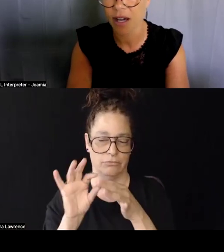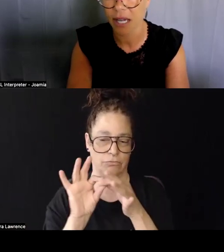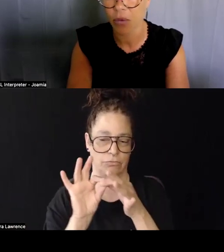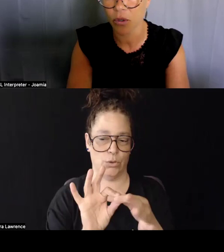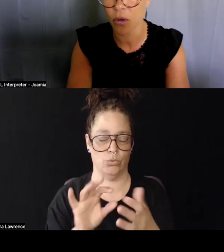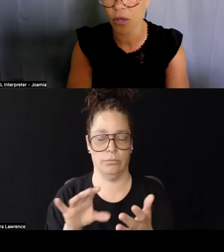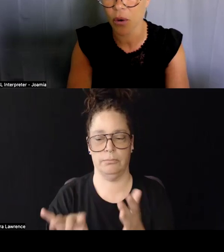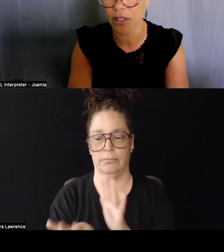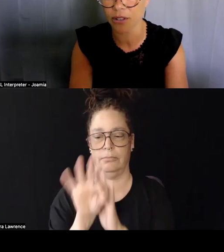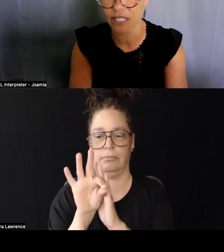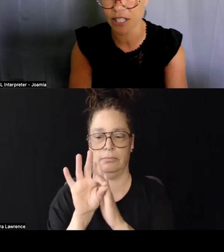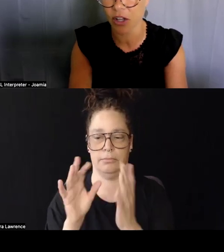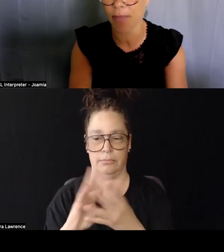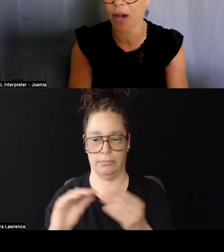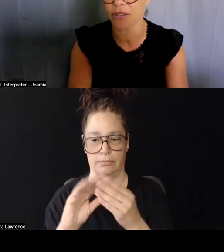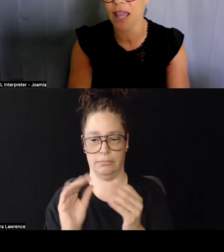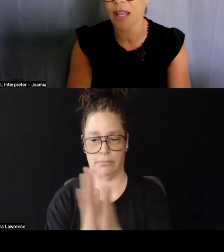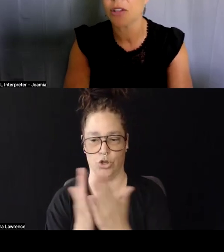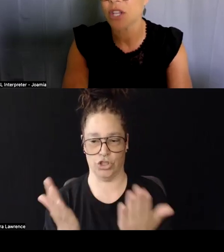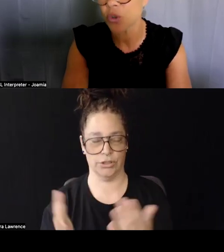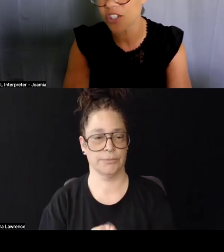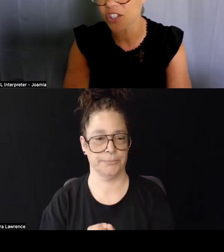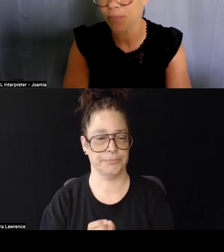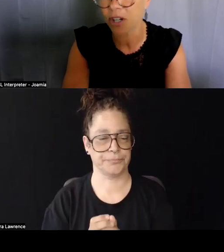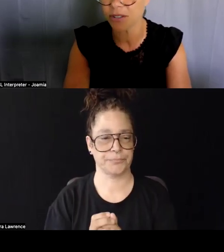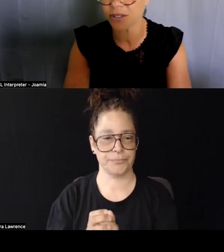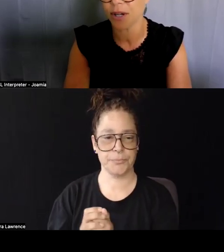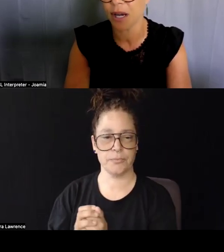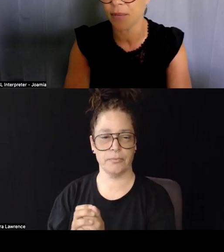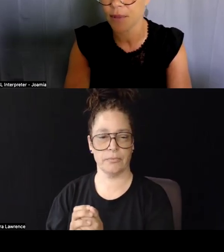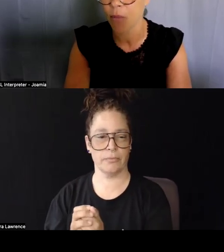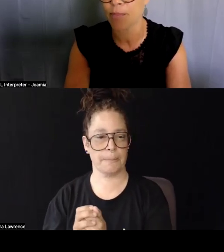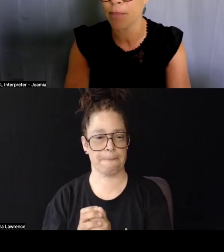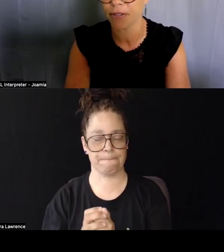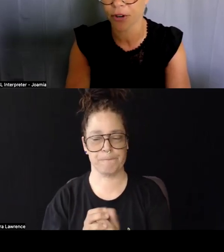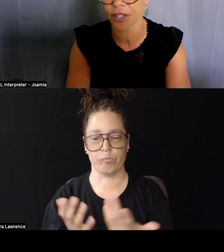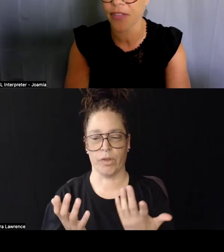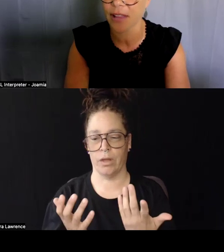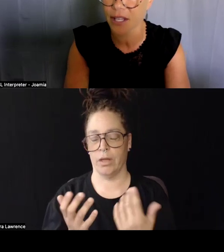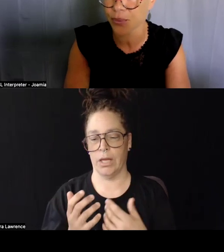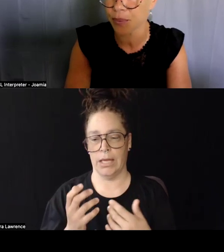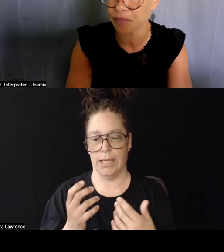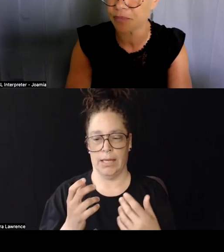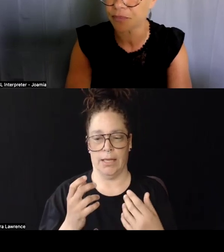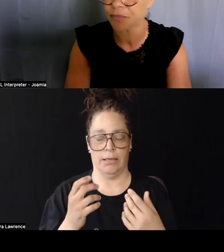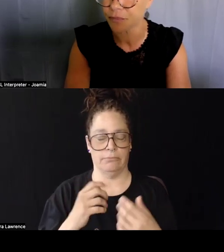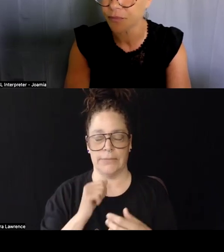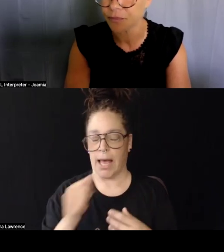And I will go in a little detail about the choices of book that would be preferred in the